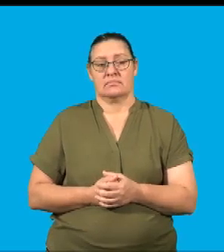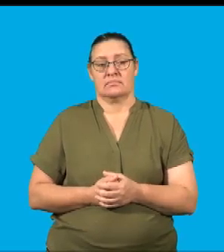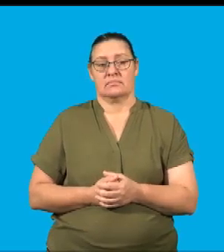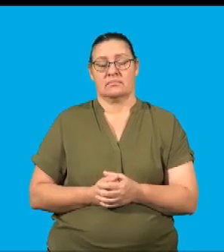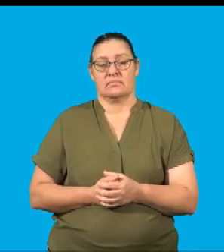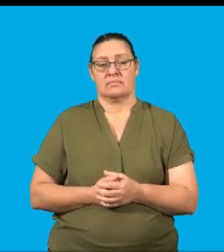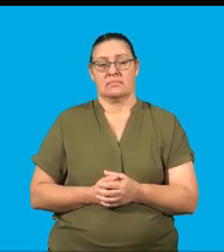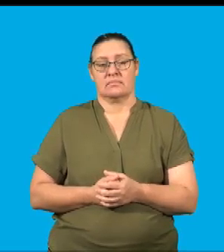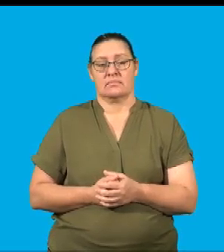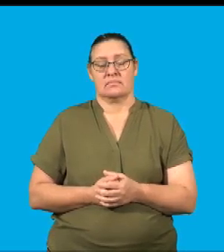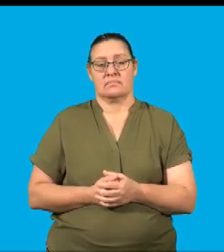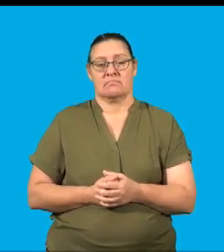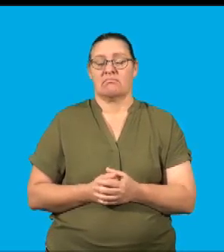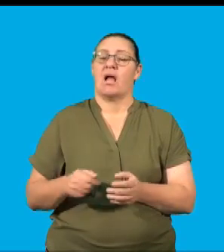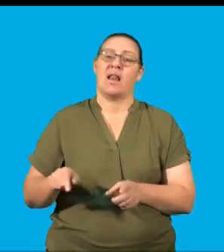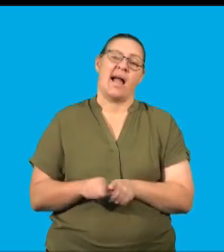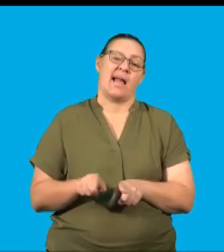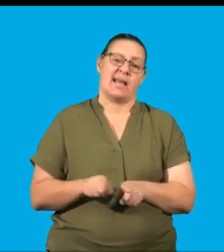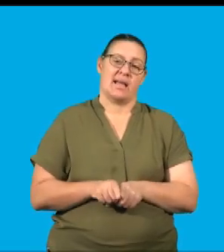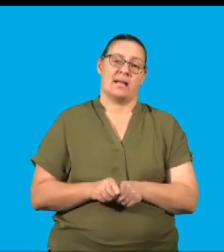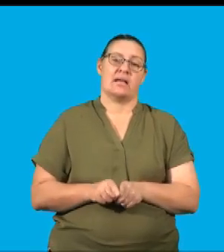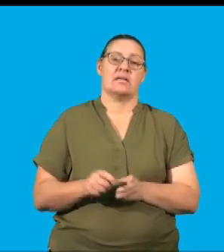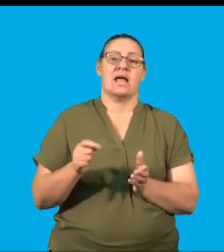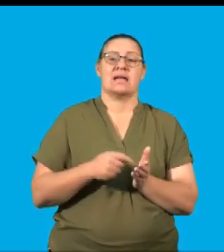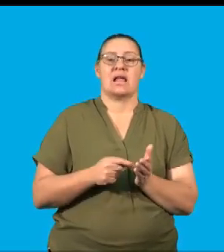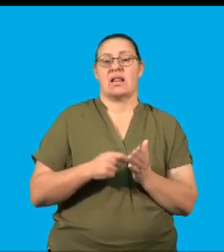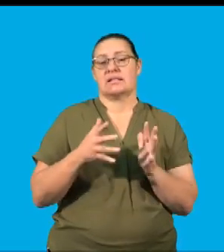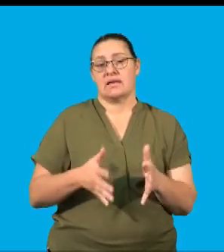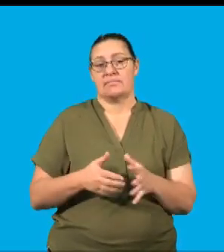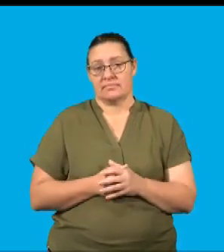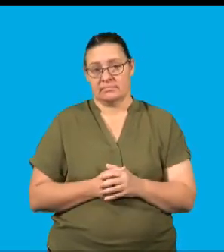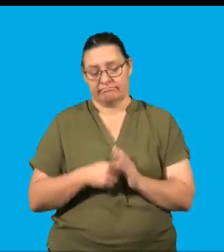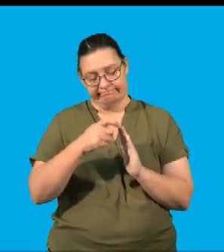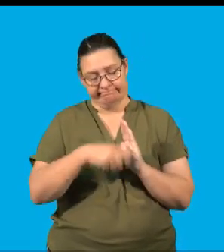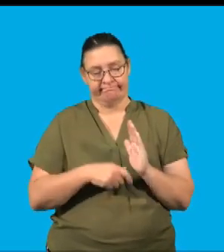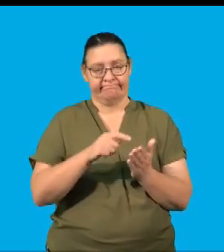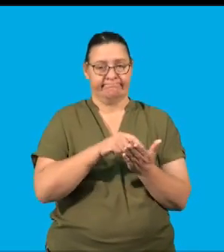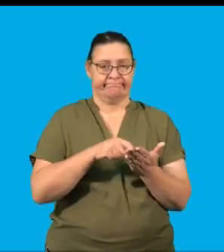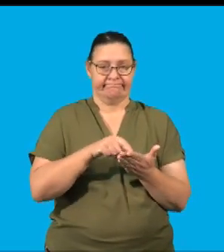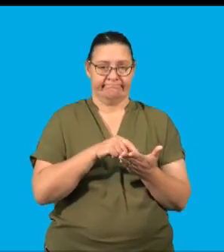A bigger item like a calculator.